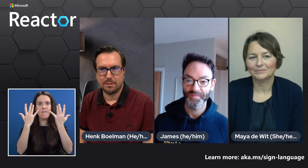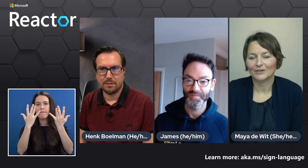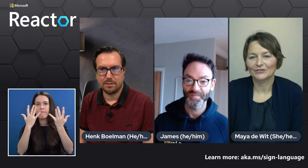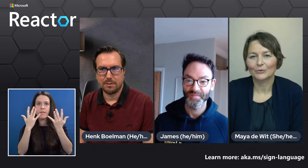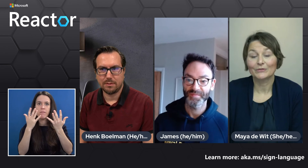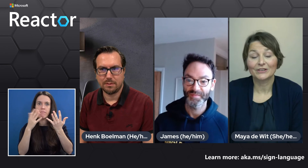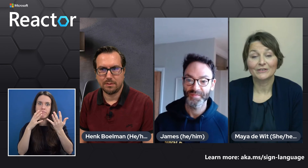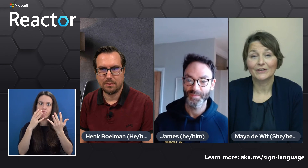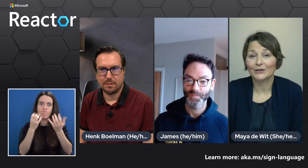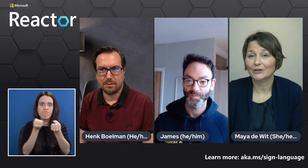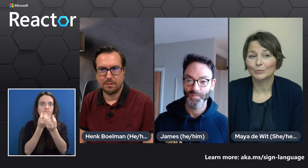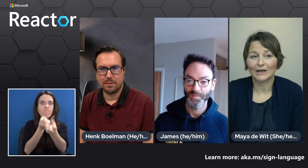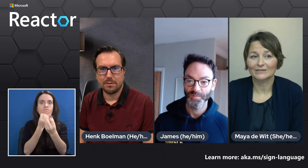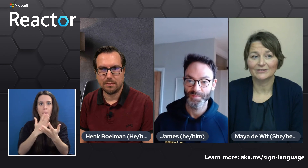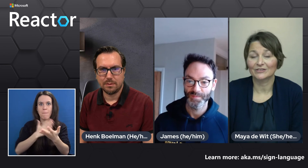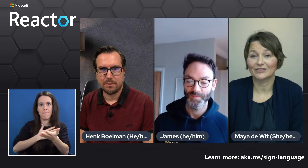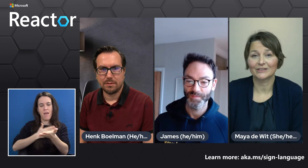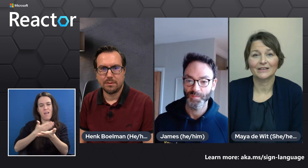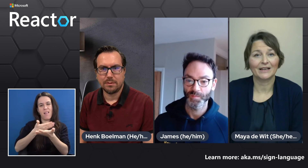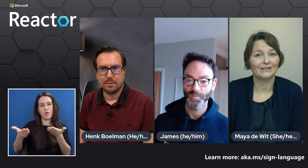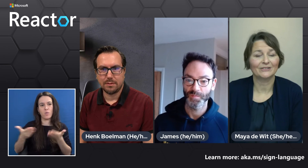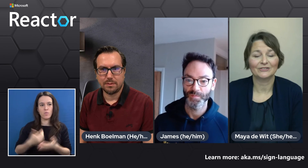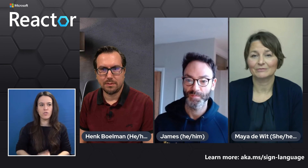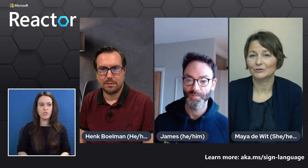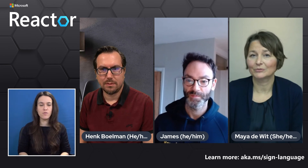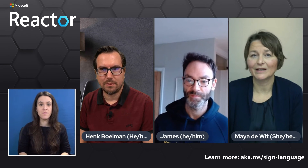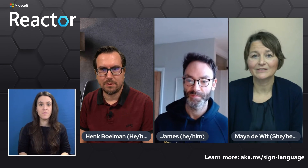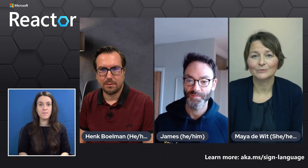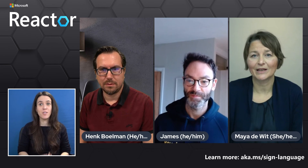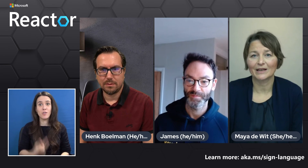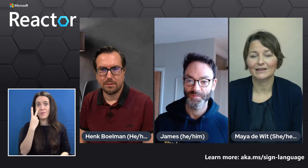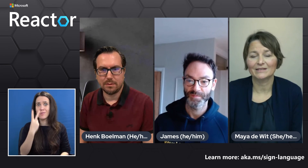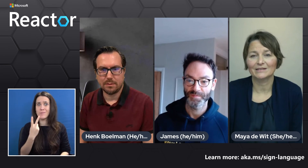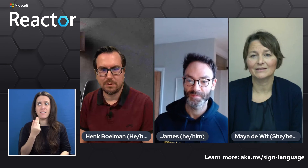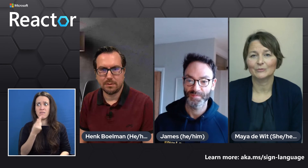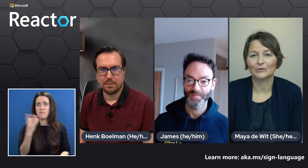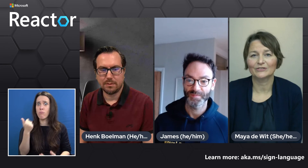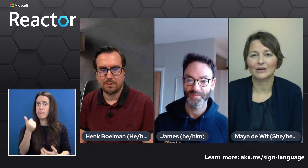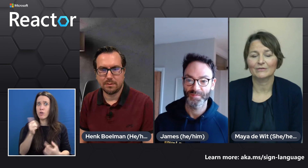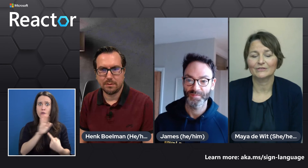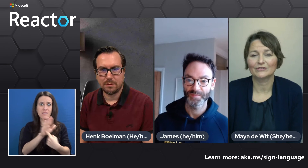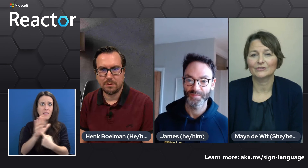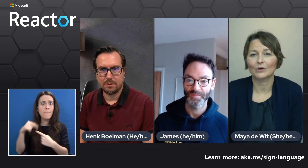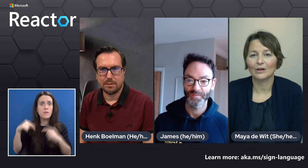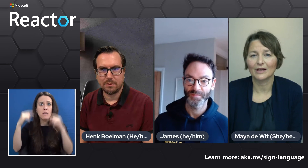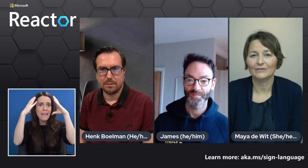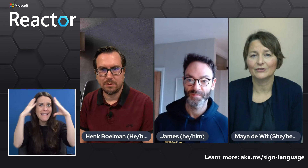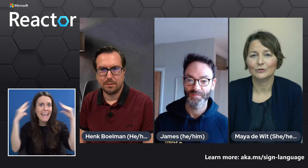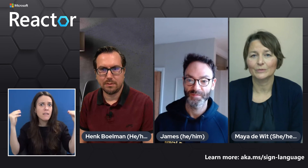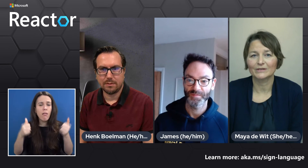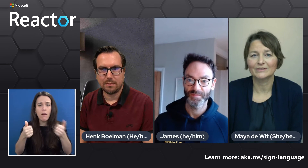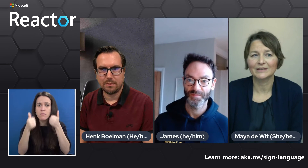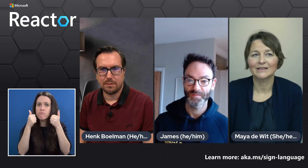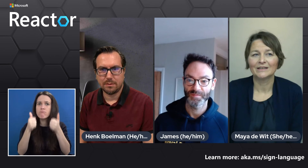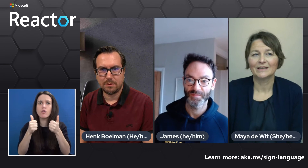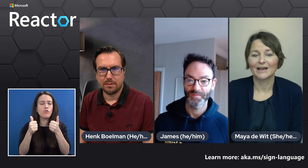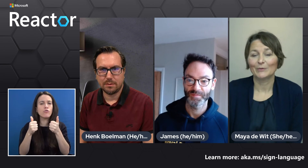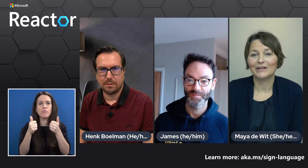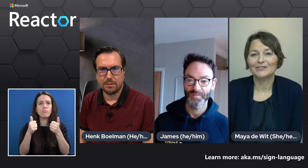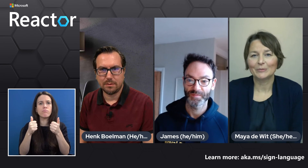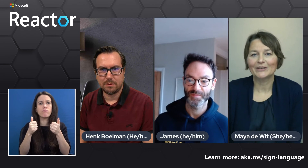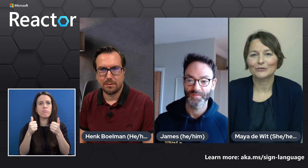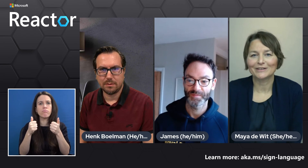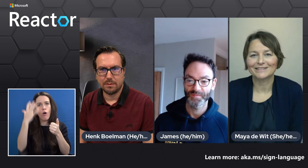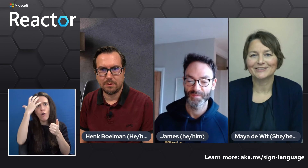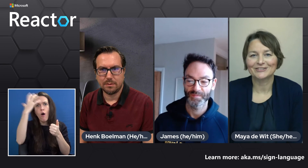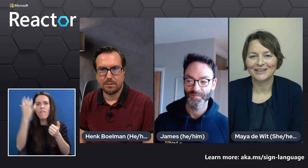Yeah. So we've seen very good practices here in the Netherlands. Great. We had the press conferences all live interpreted. And we